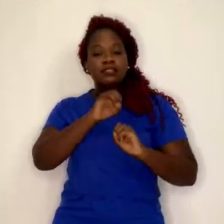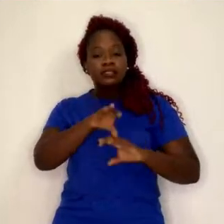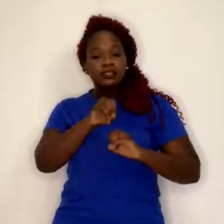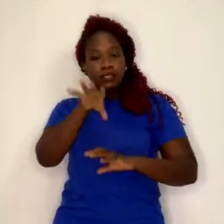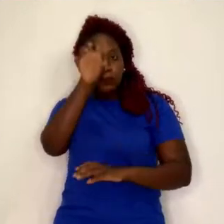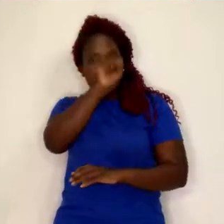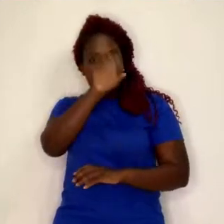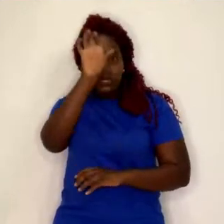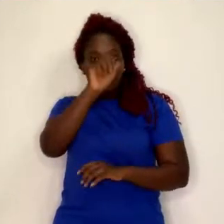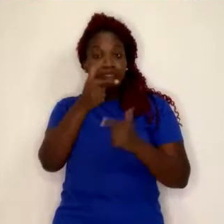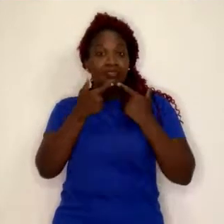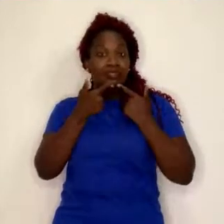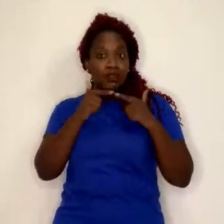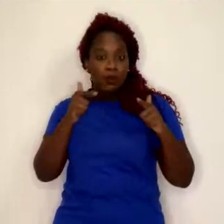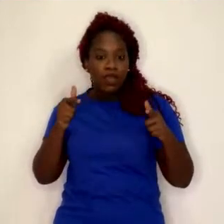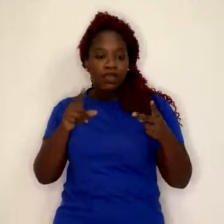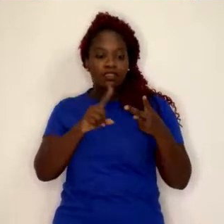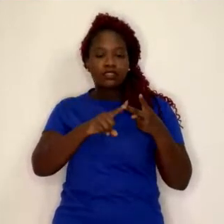measures